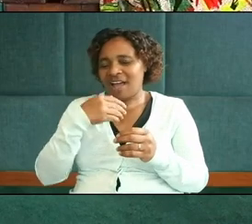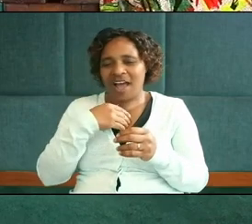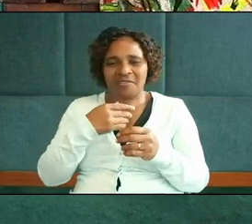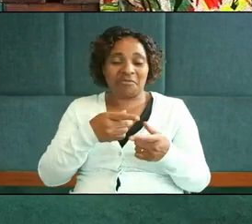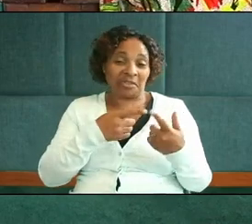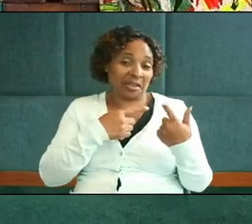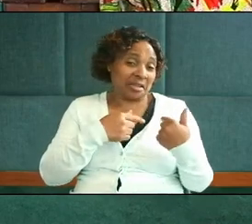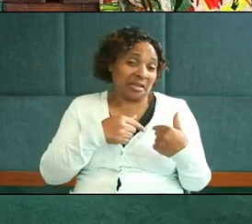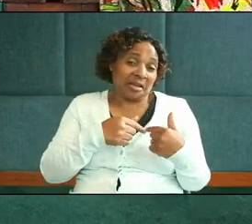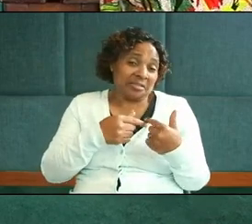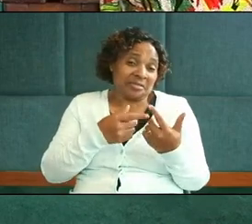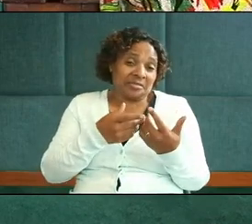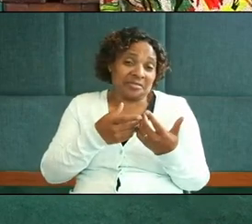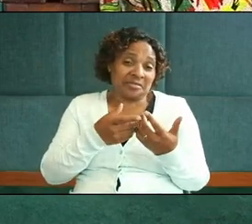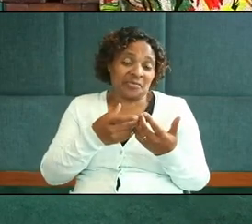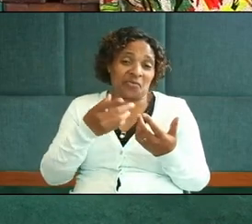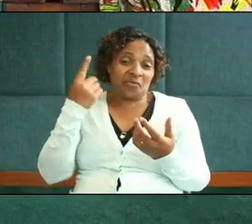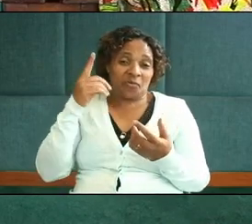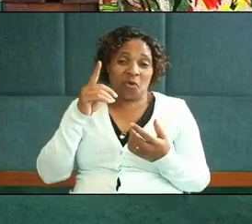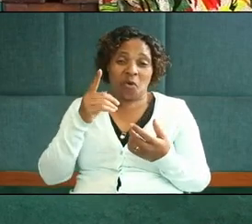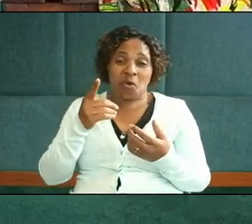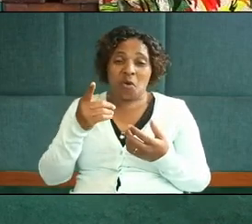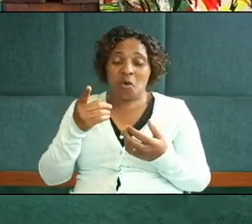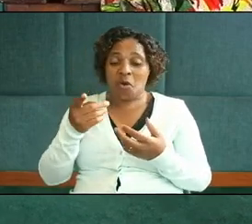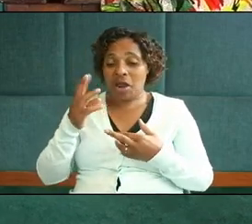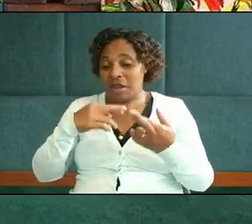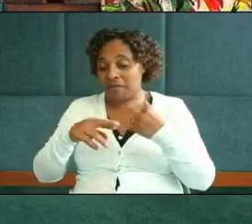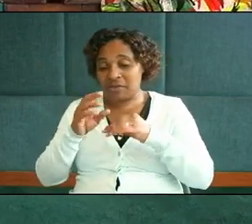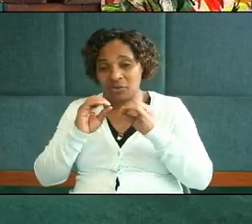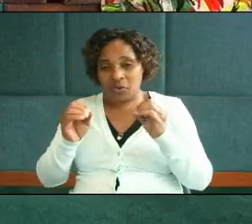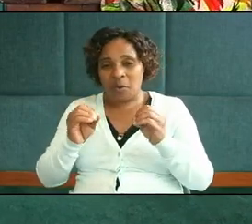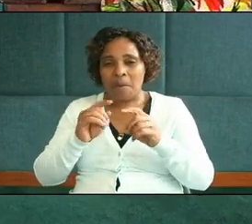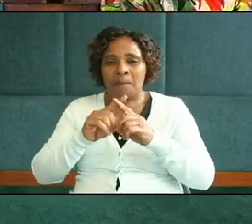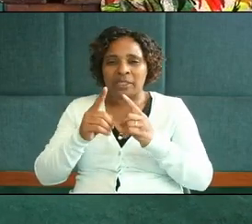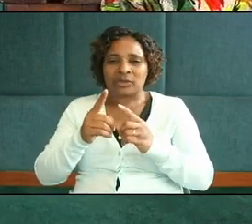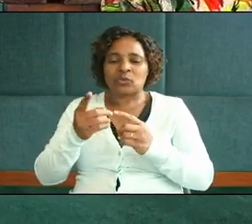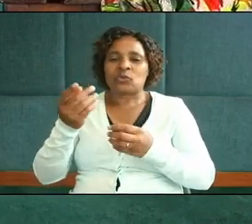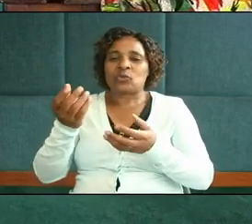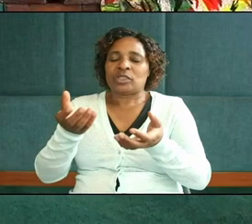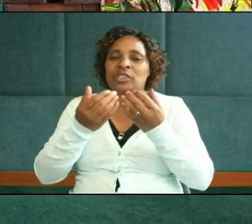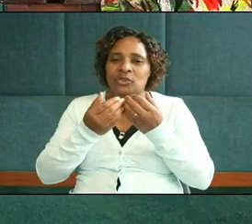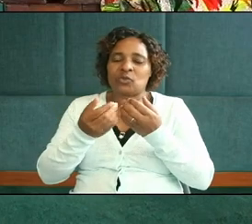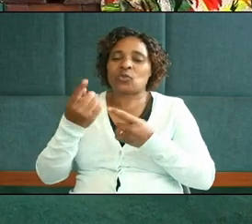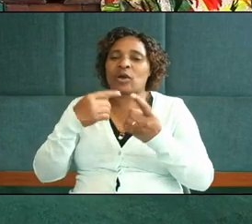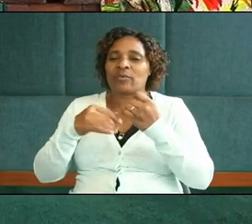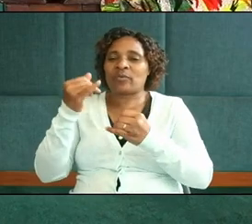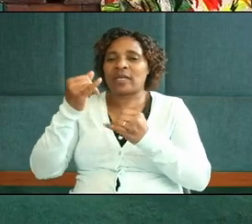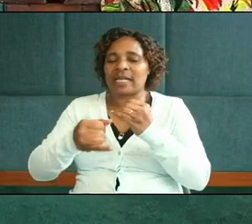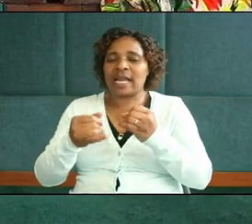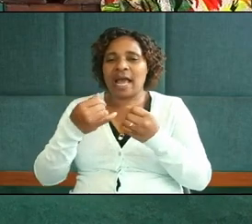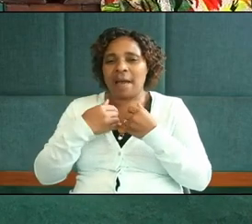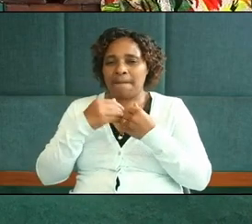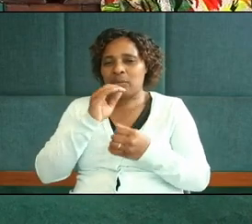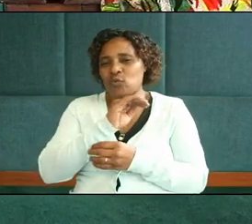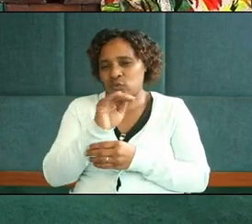Like maybe become a parent, then you will know. Yes, so we need to come to an end. So I'll just